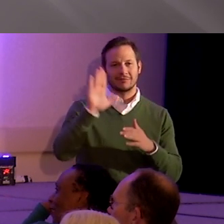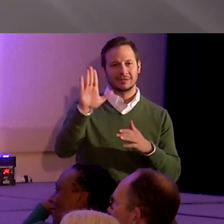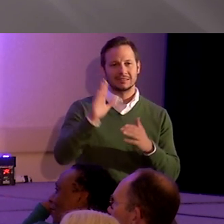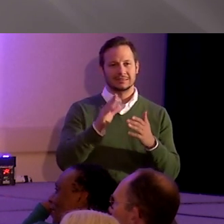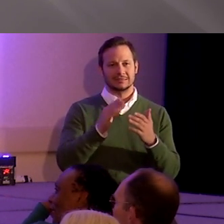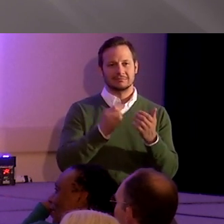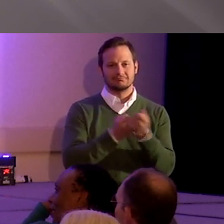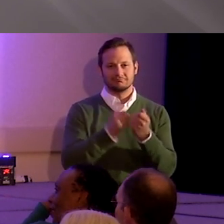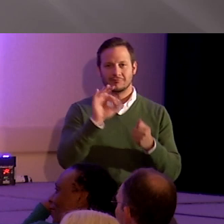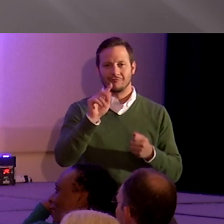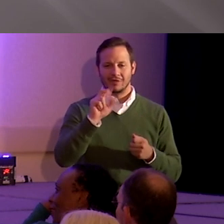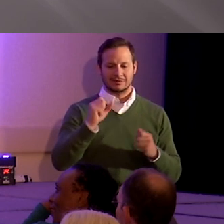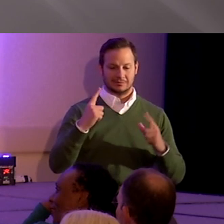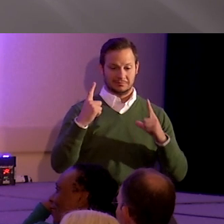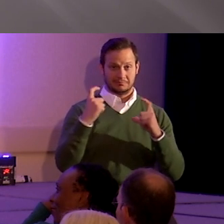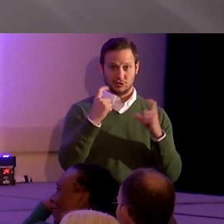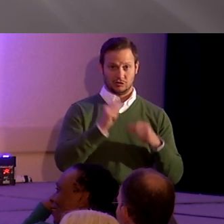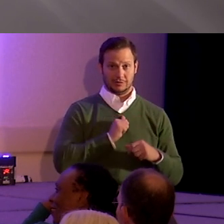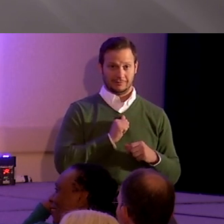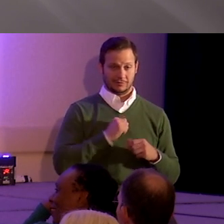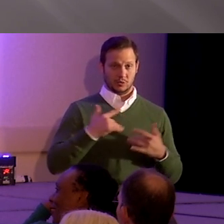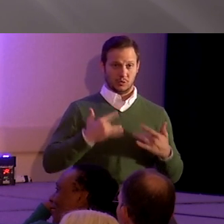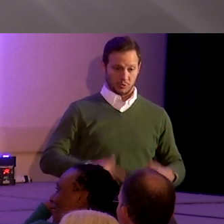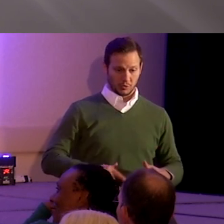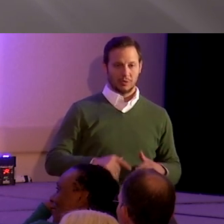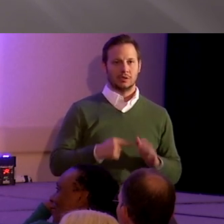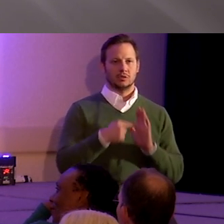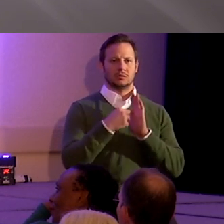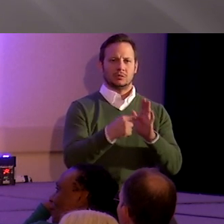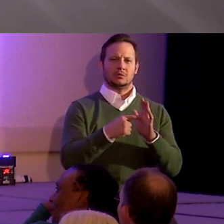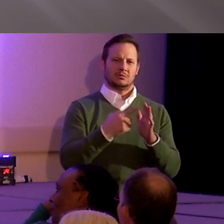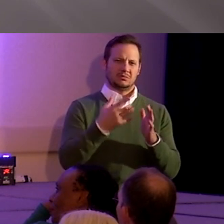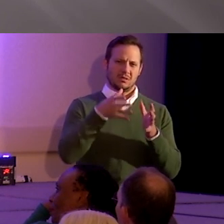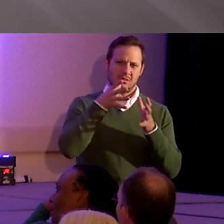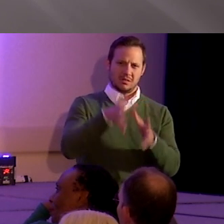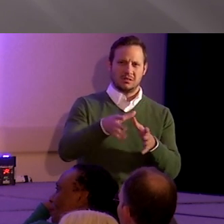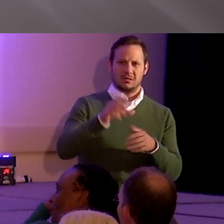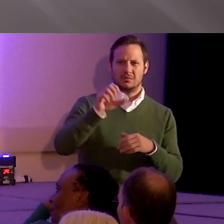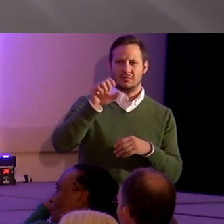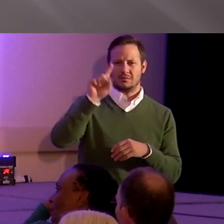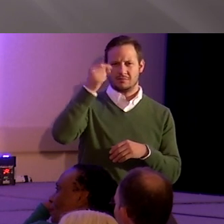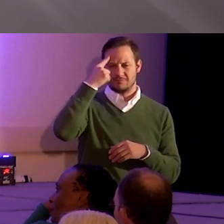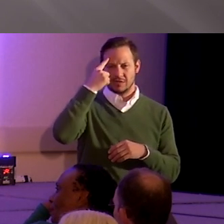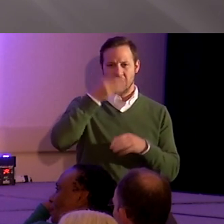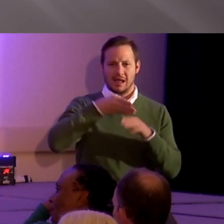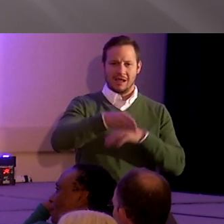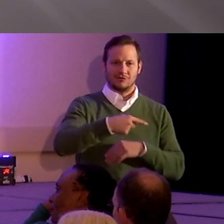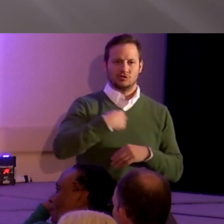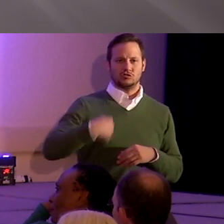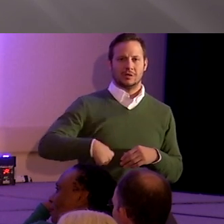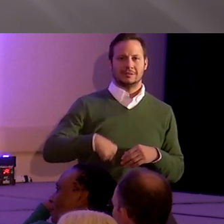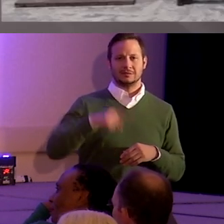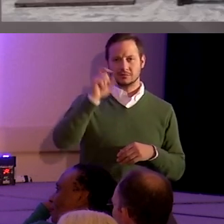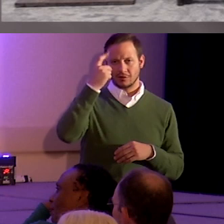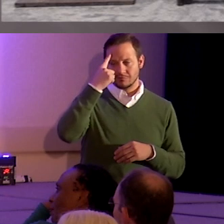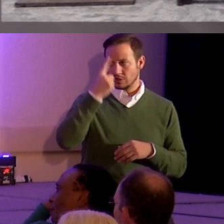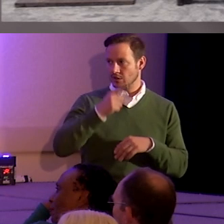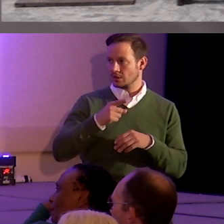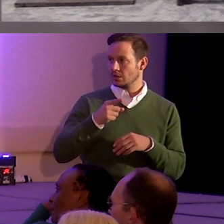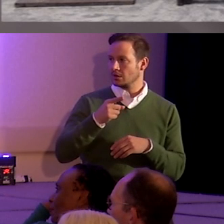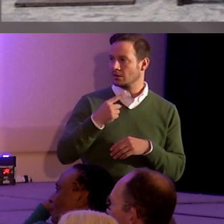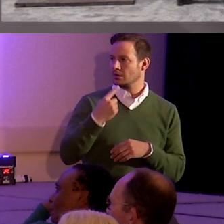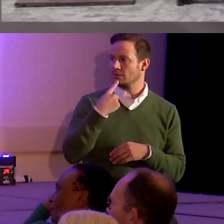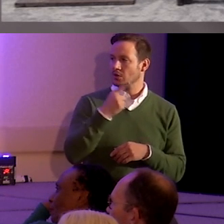took nude photos of themselves to express their contempt for the state after the Chinese government accused the artist